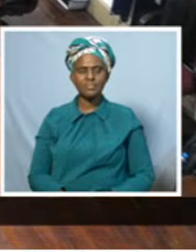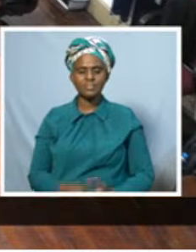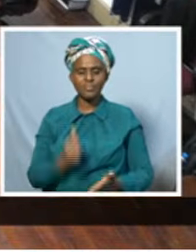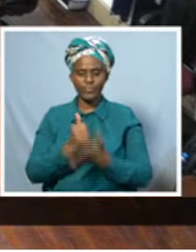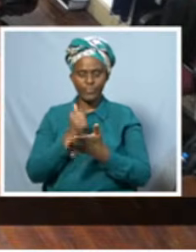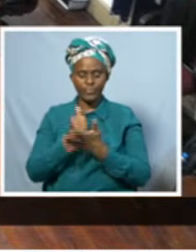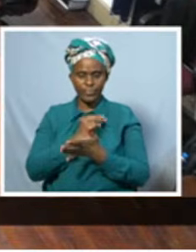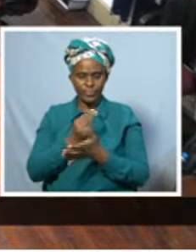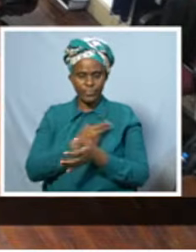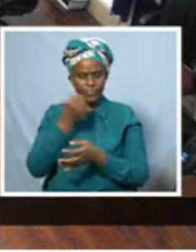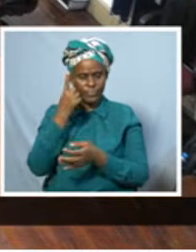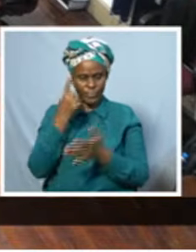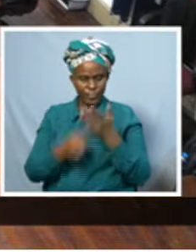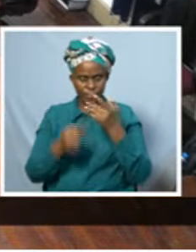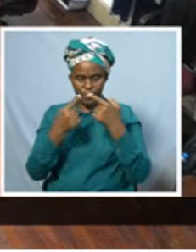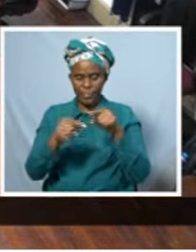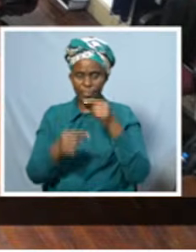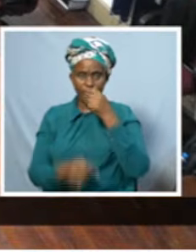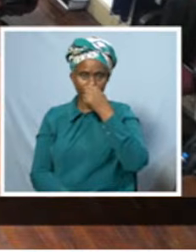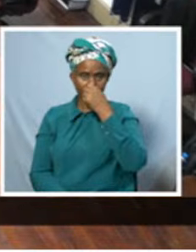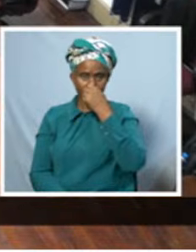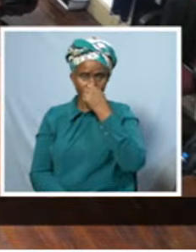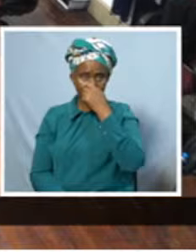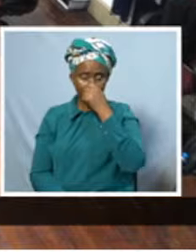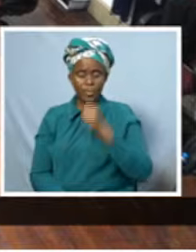to understand what happened.